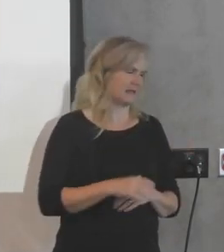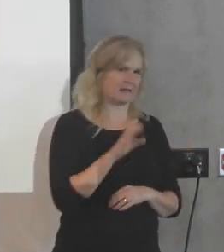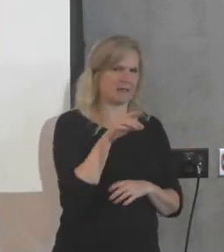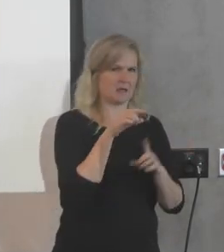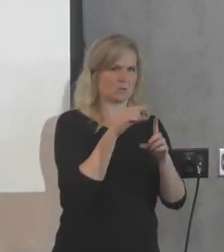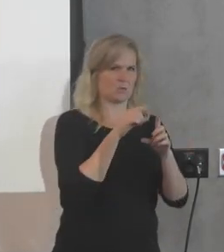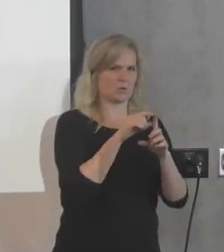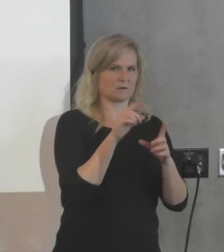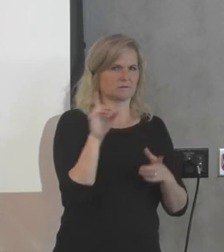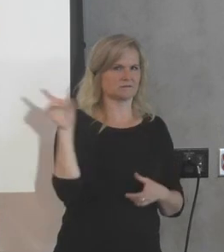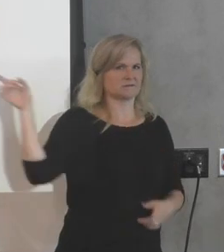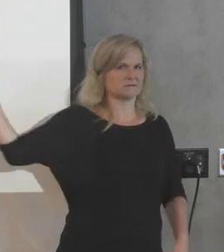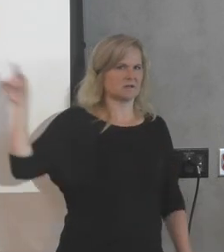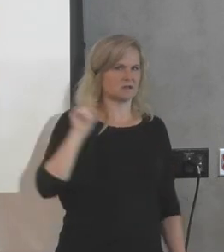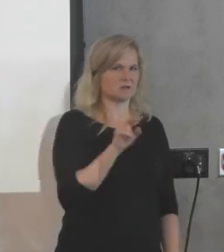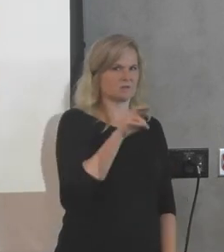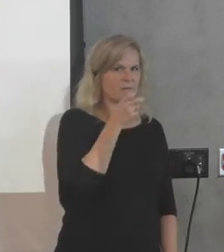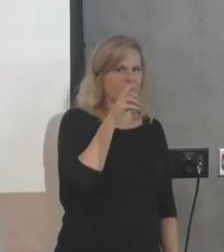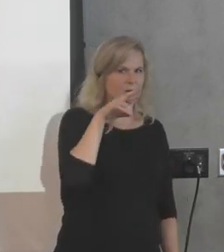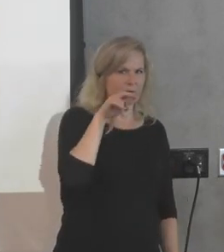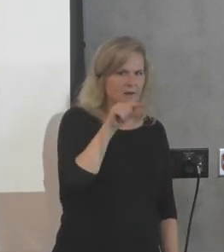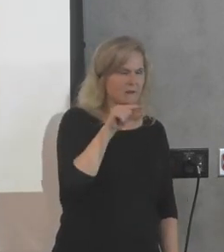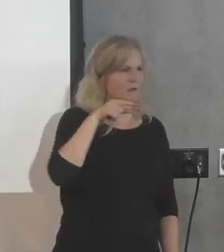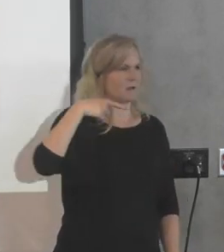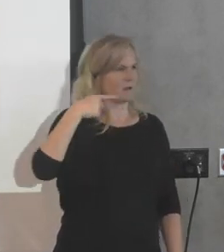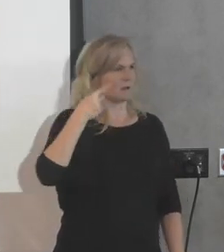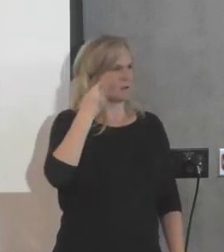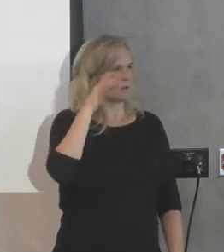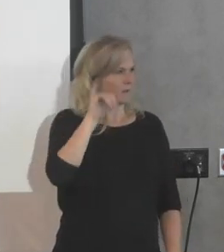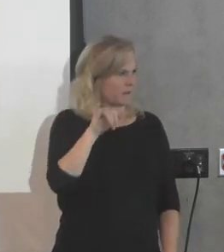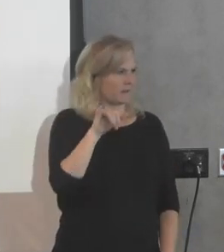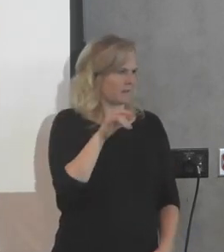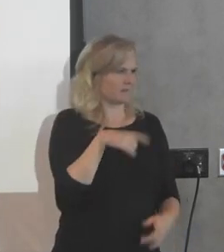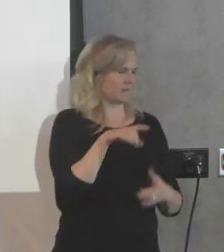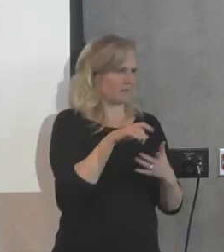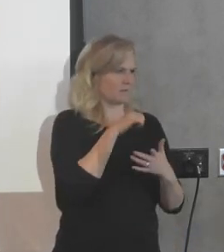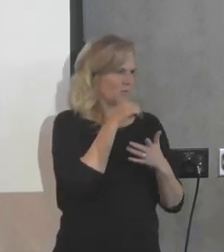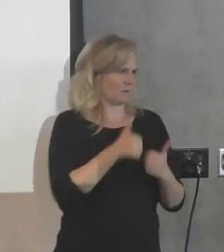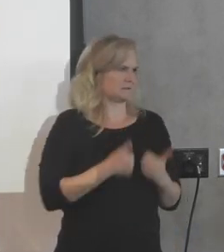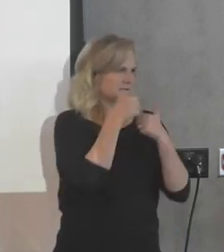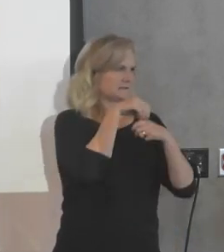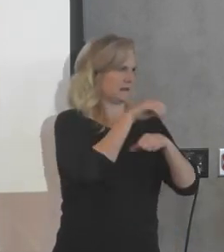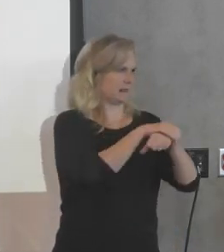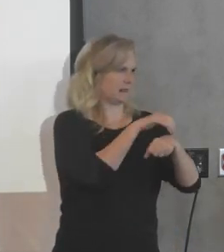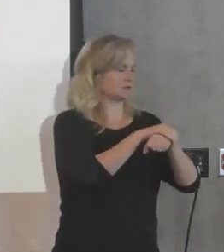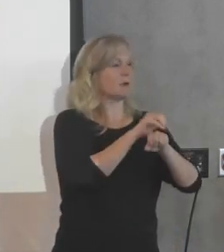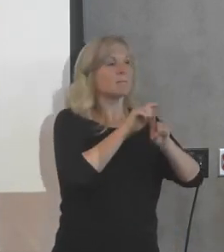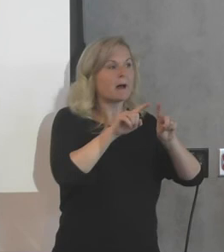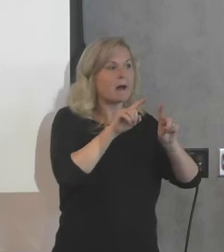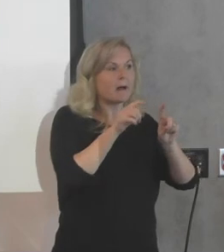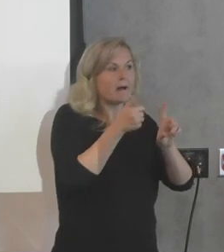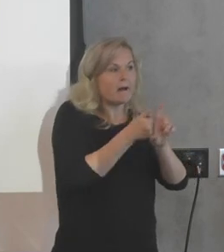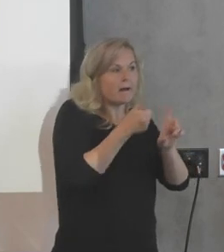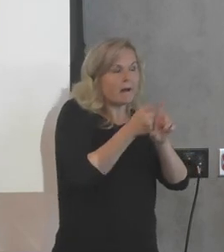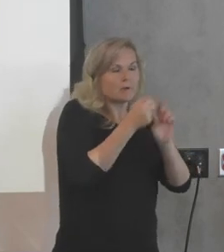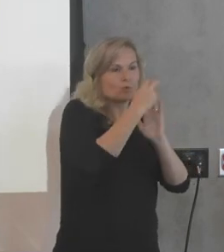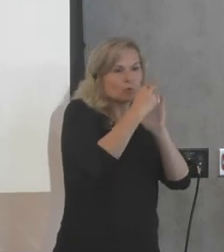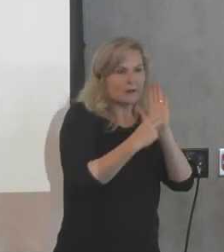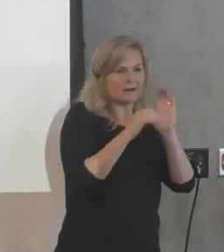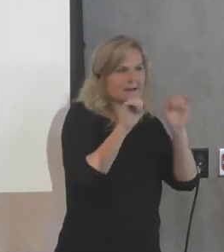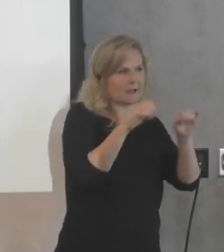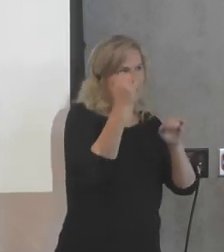gloopy, capels, those don't exist in the English language. You can read this because of your knowledge of